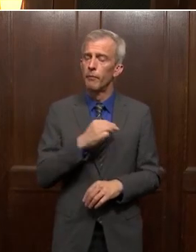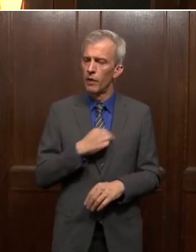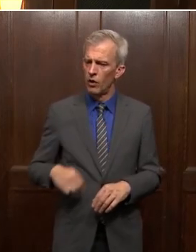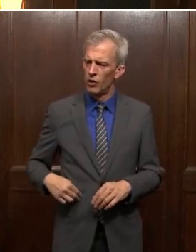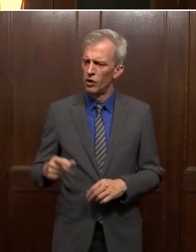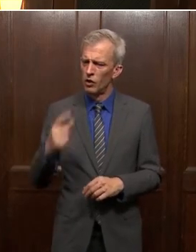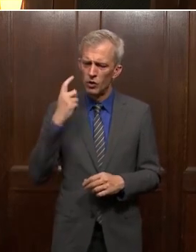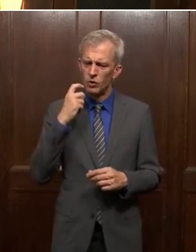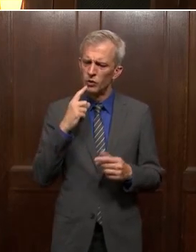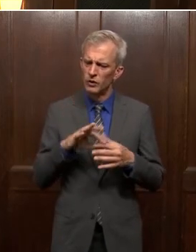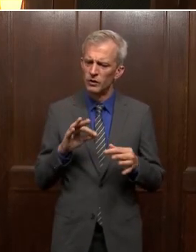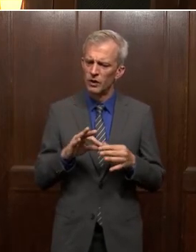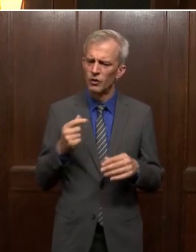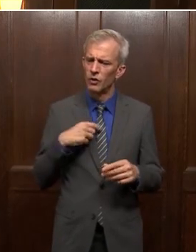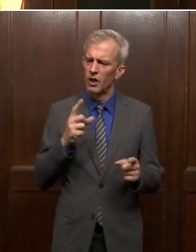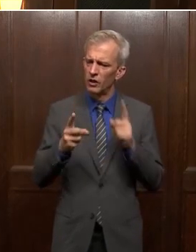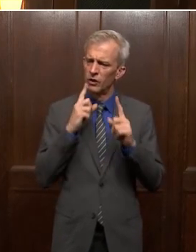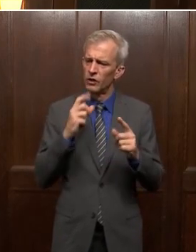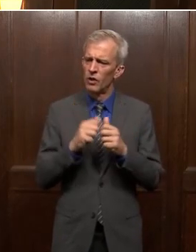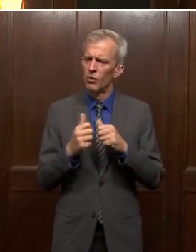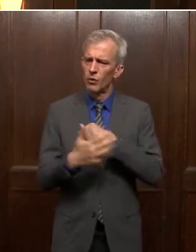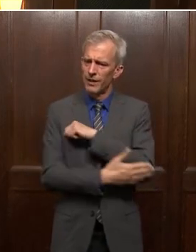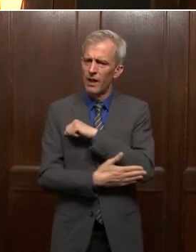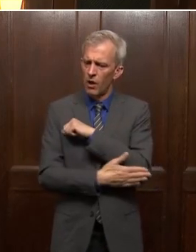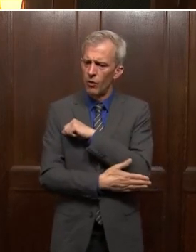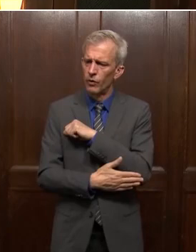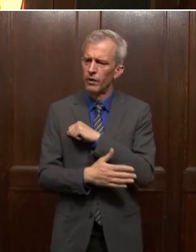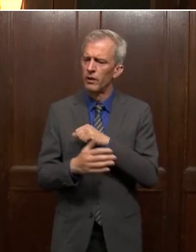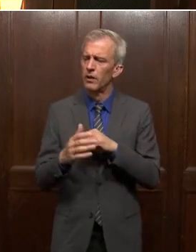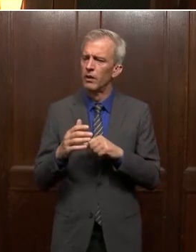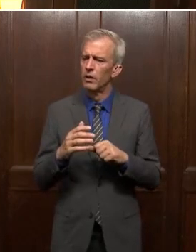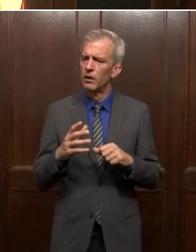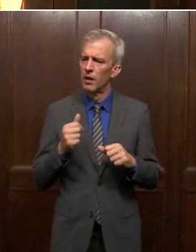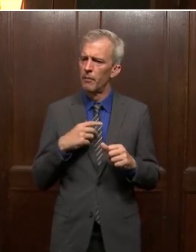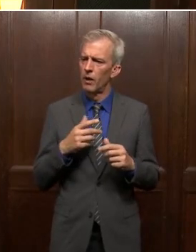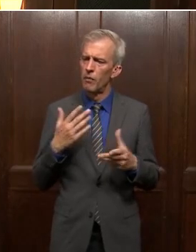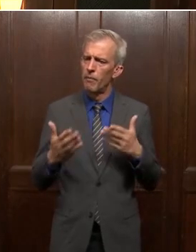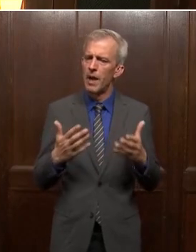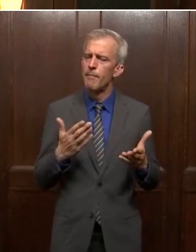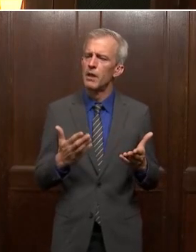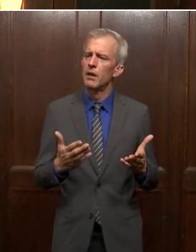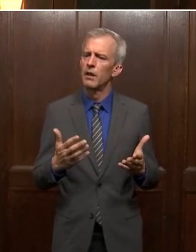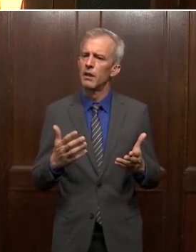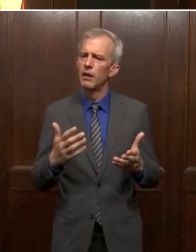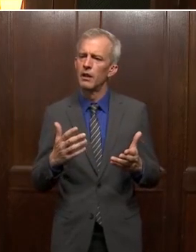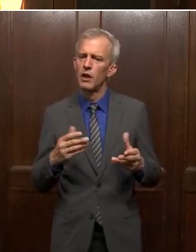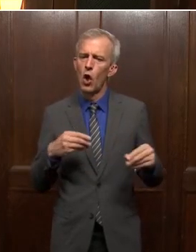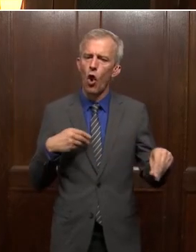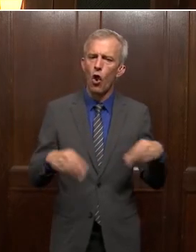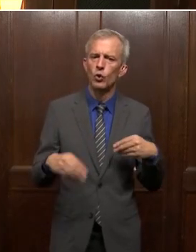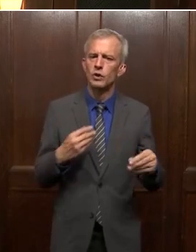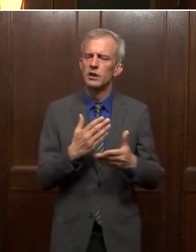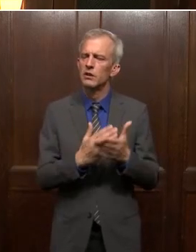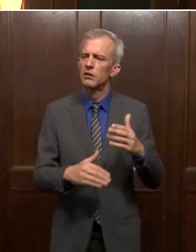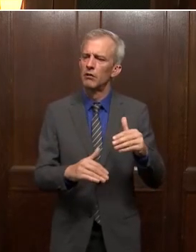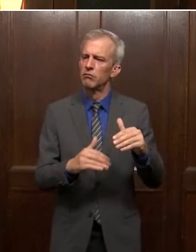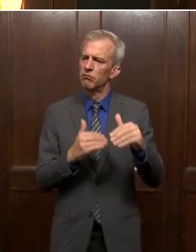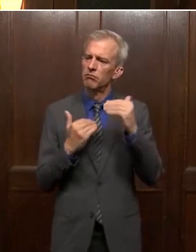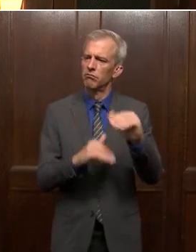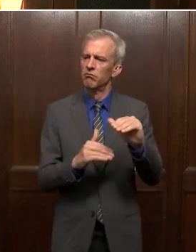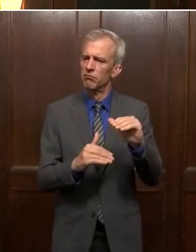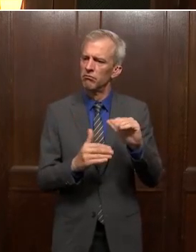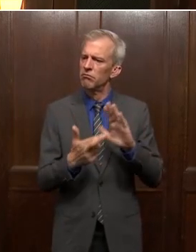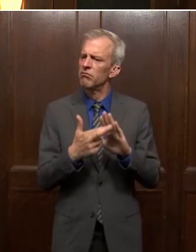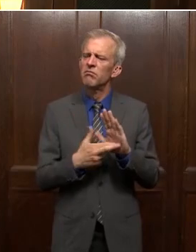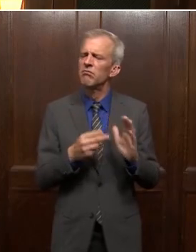had talks with your county counterparts about slowly loosening some restrictions. I'm curious, what do the results